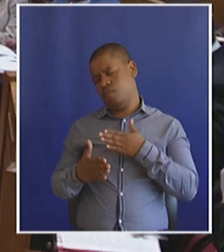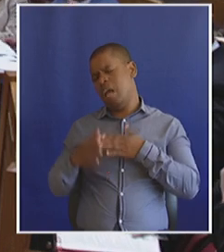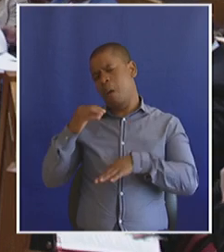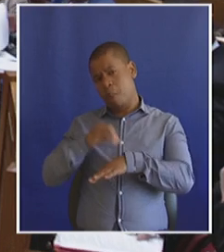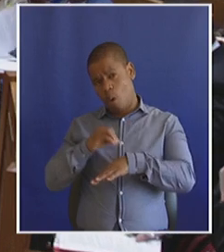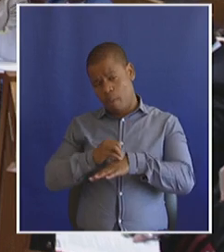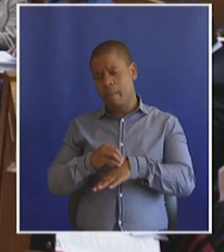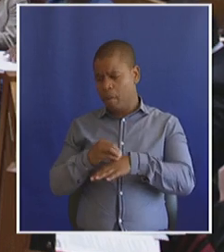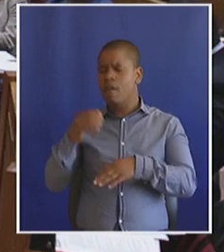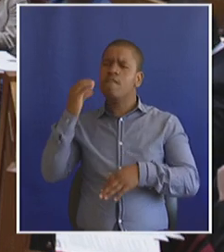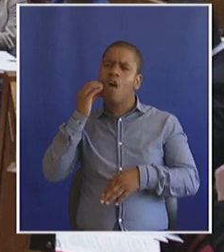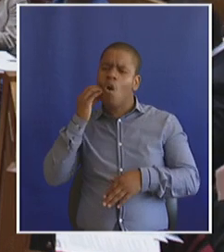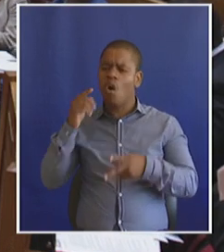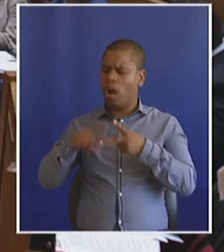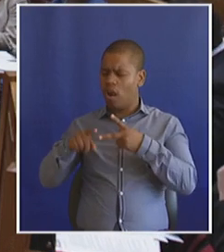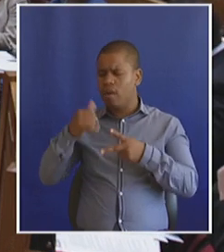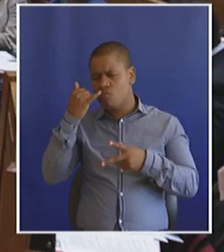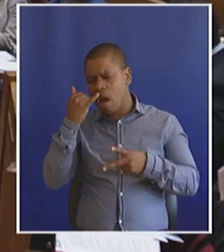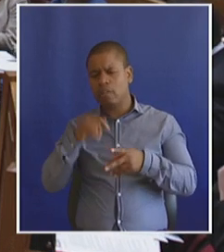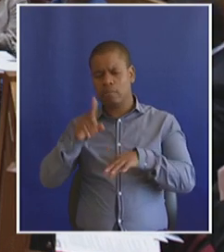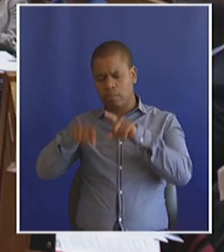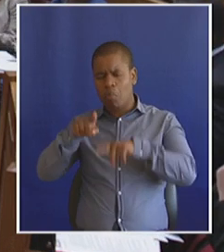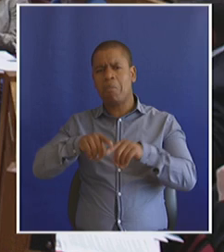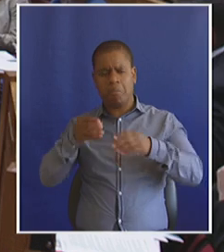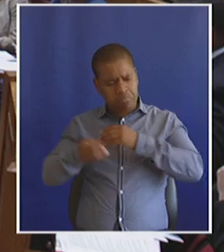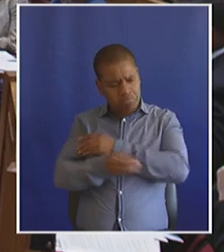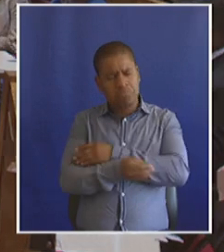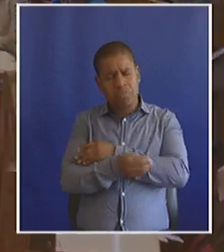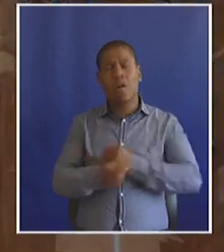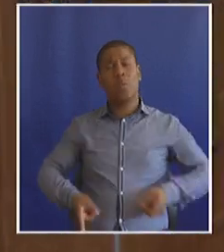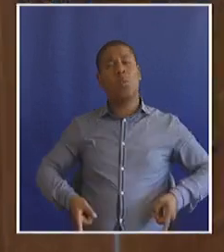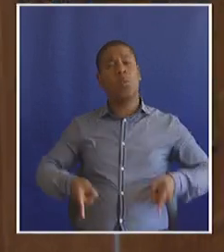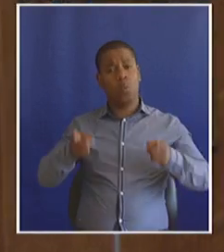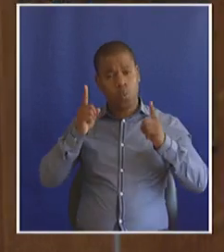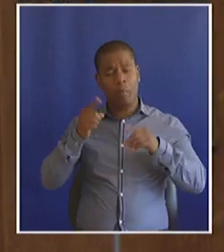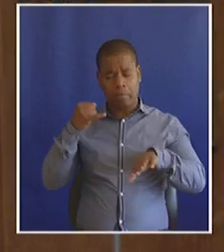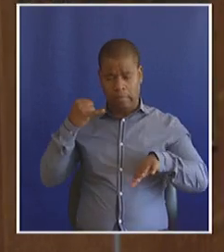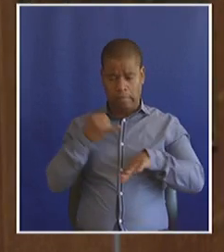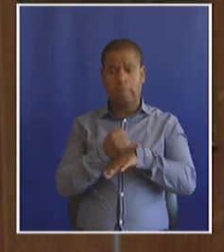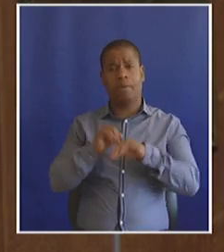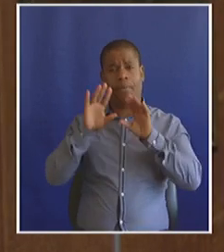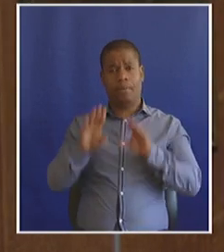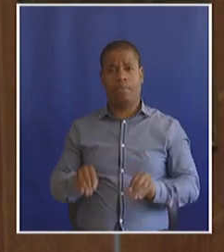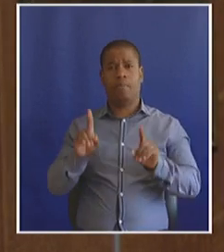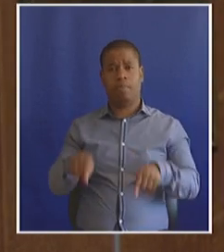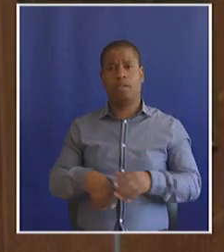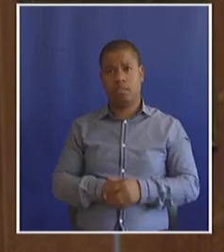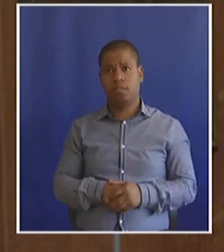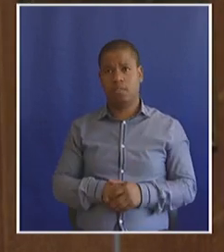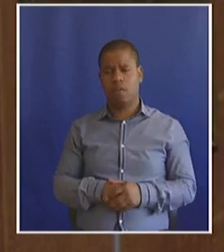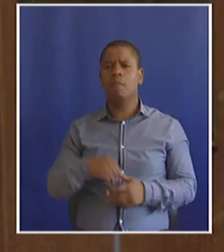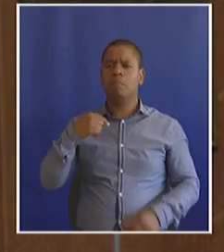our jails have become so bad that it's an embarrassment and should receive immediate attention. I'm glad that this